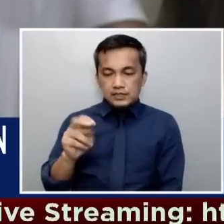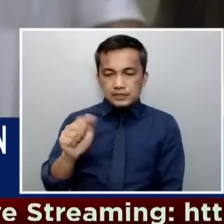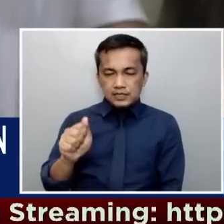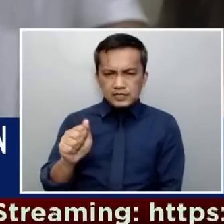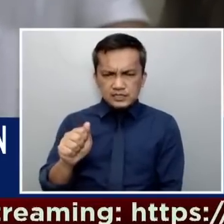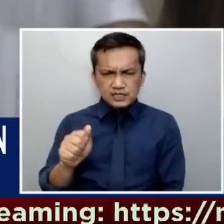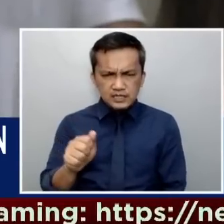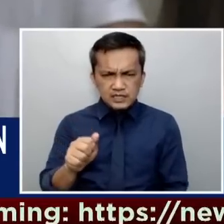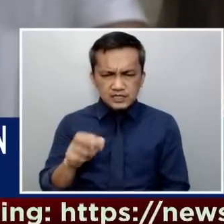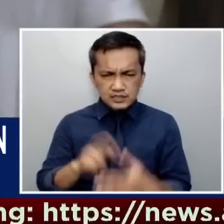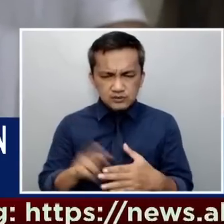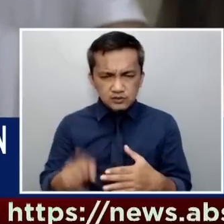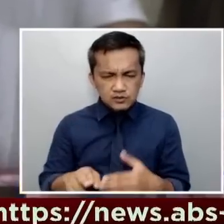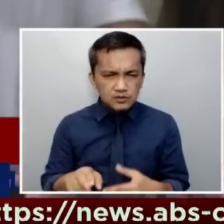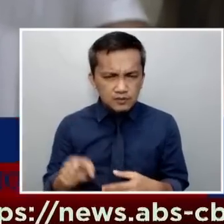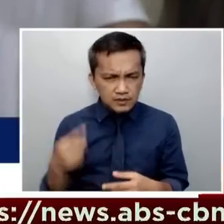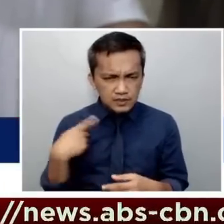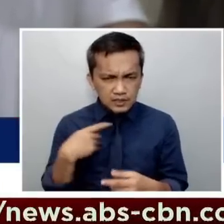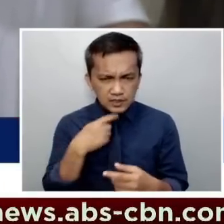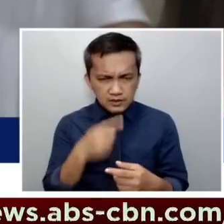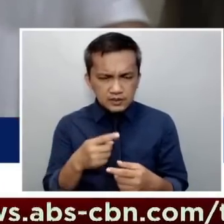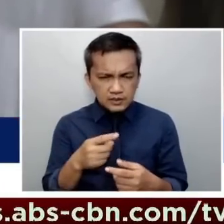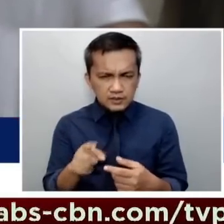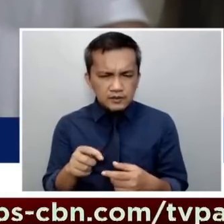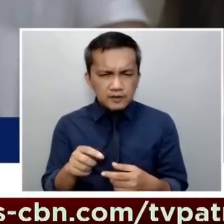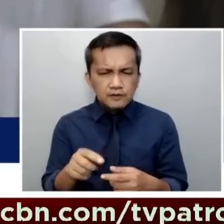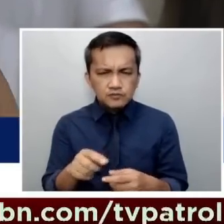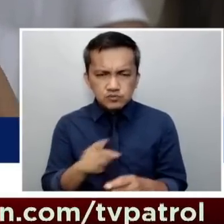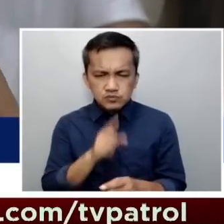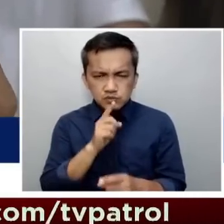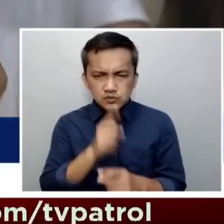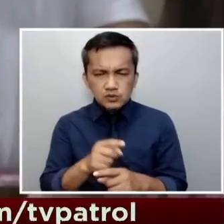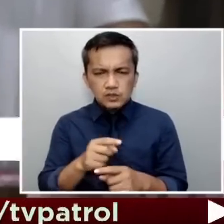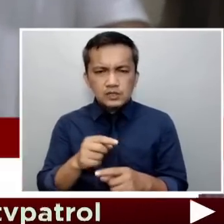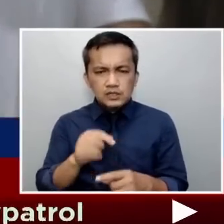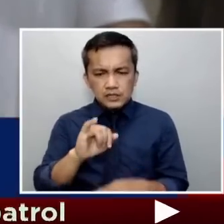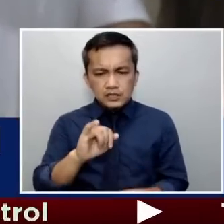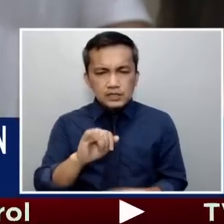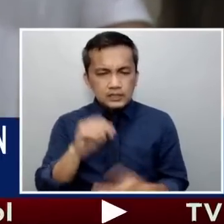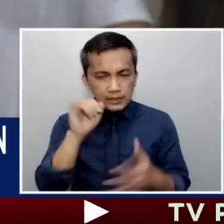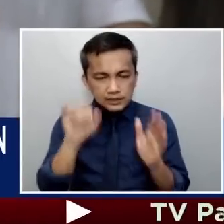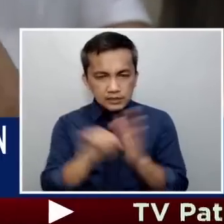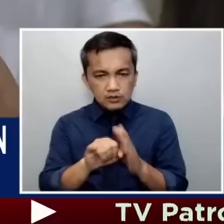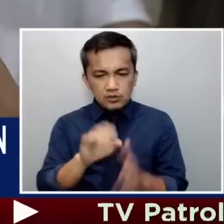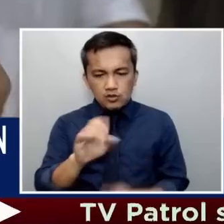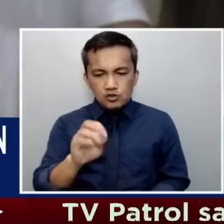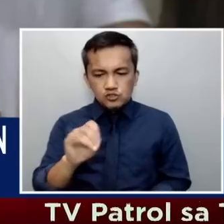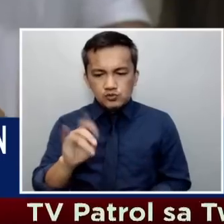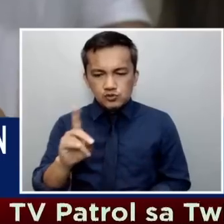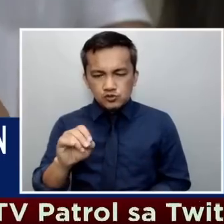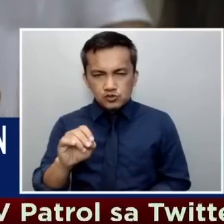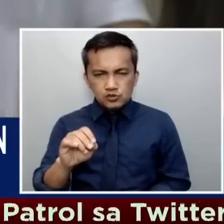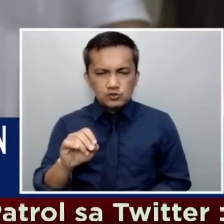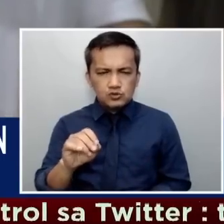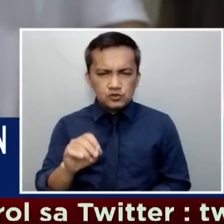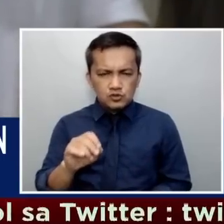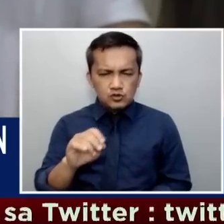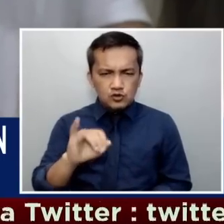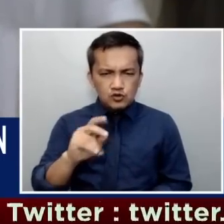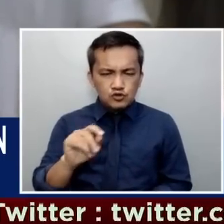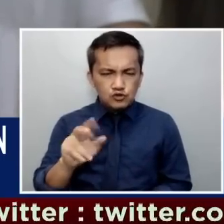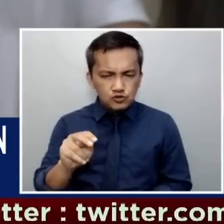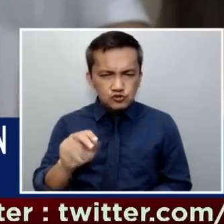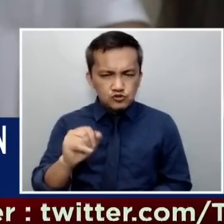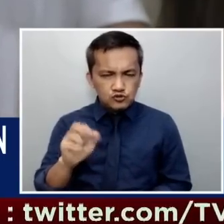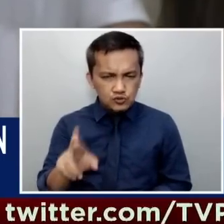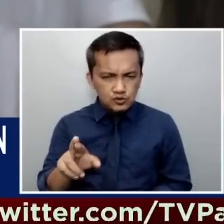the positive identification of Osmundo Rivero, si Gonyon Jr.,